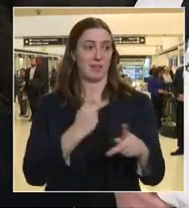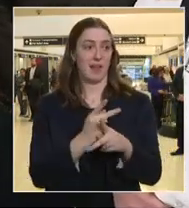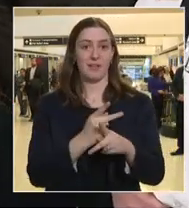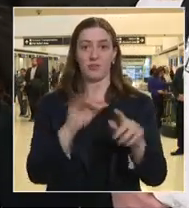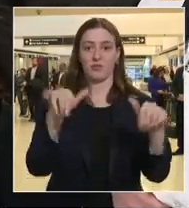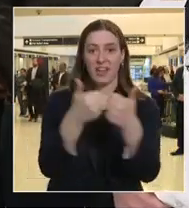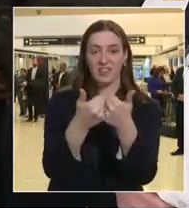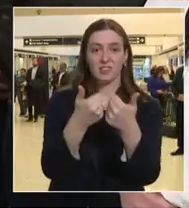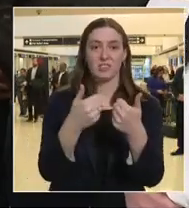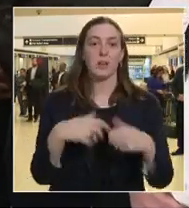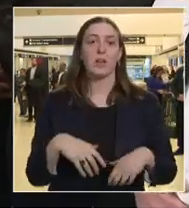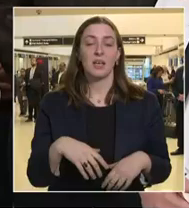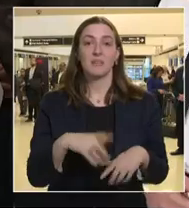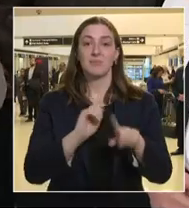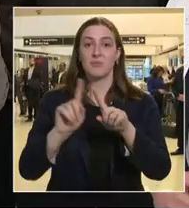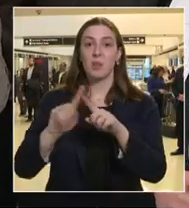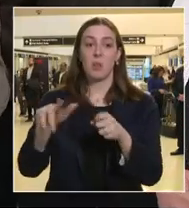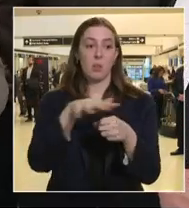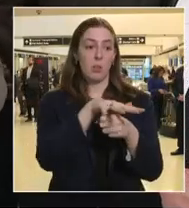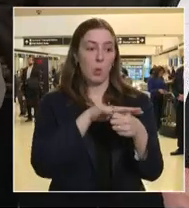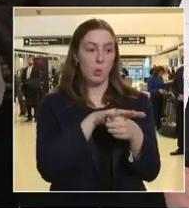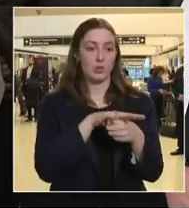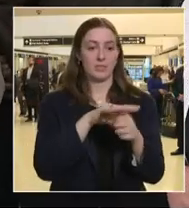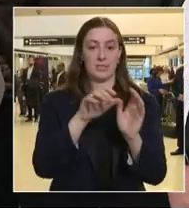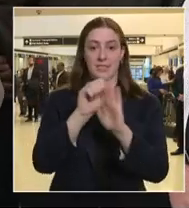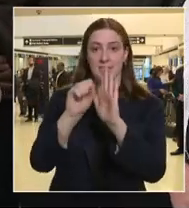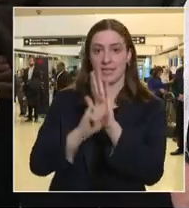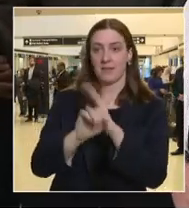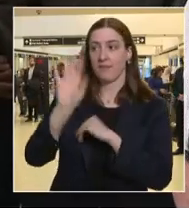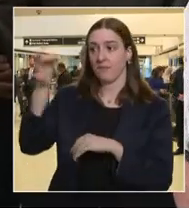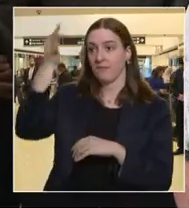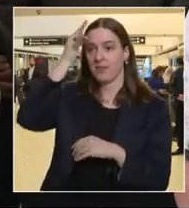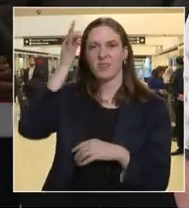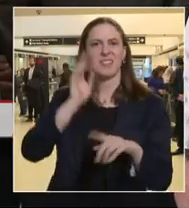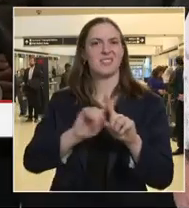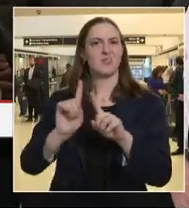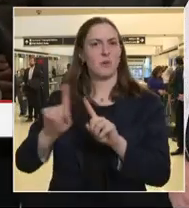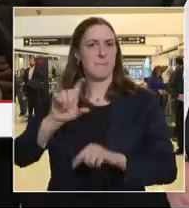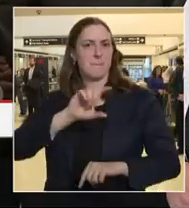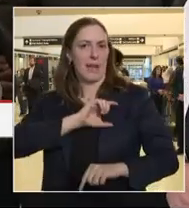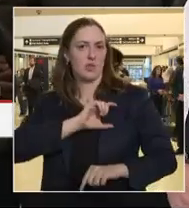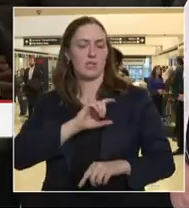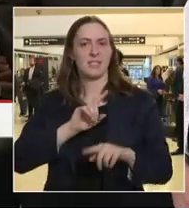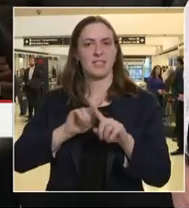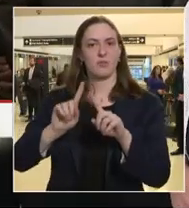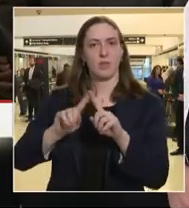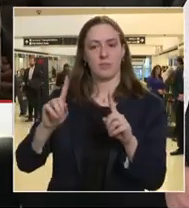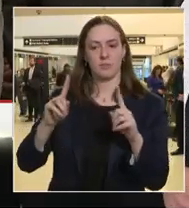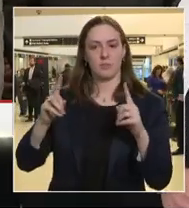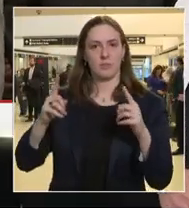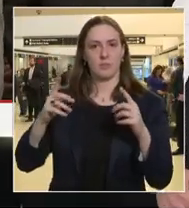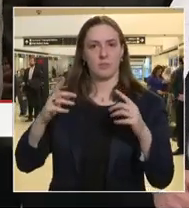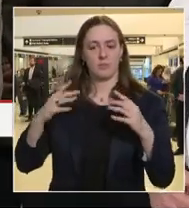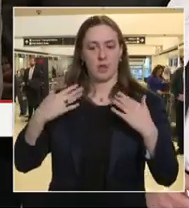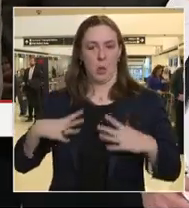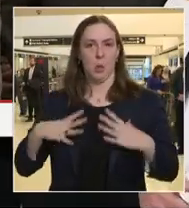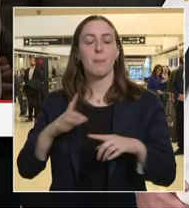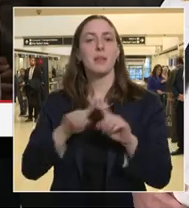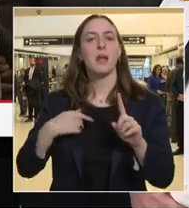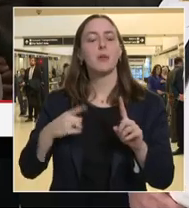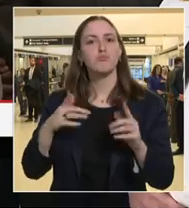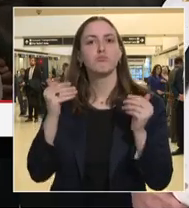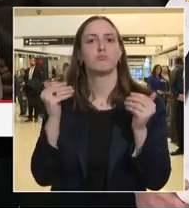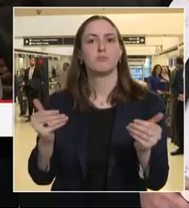state, federal, with different uniforms, different badges, but working in such a coordinated way, even in the midst of a tragedy, it